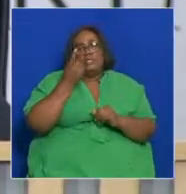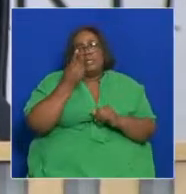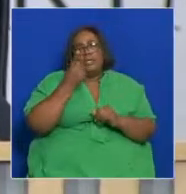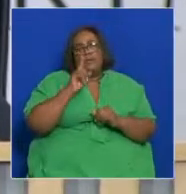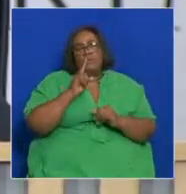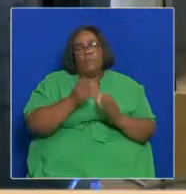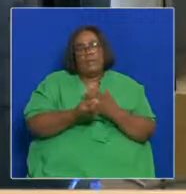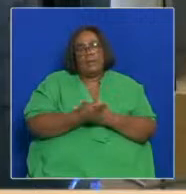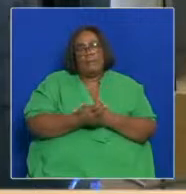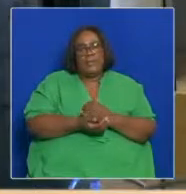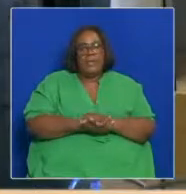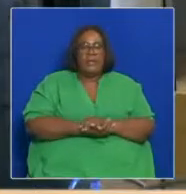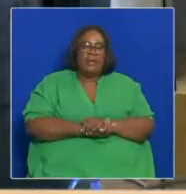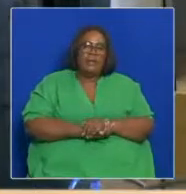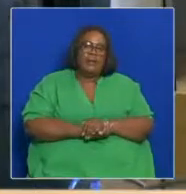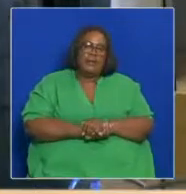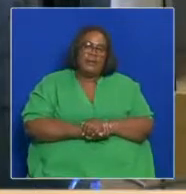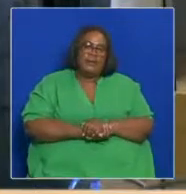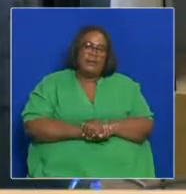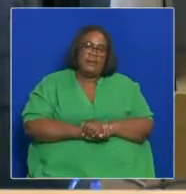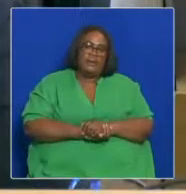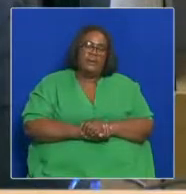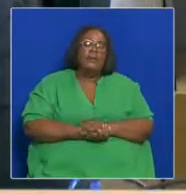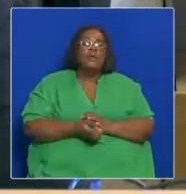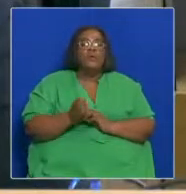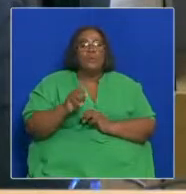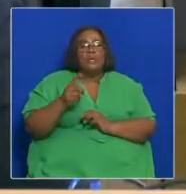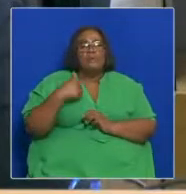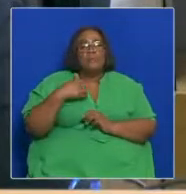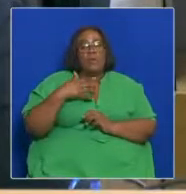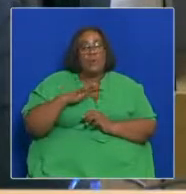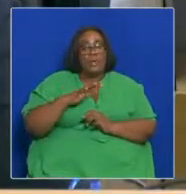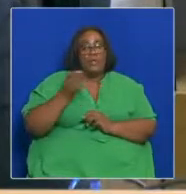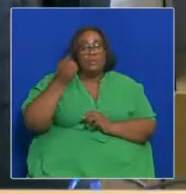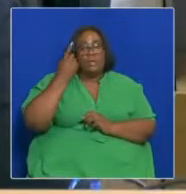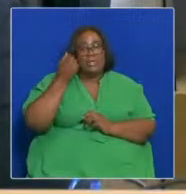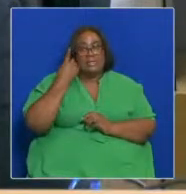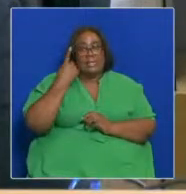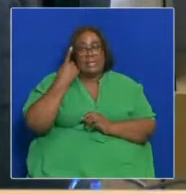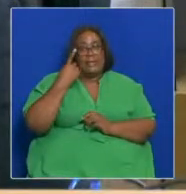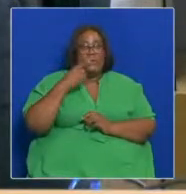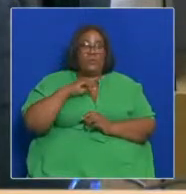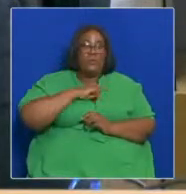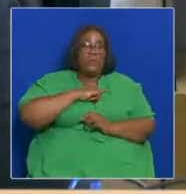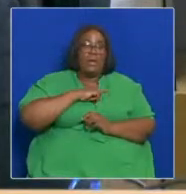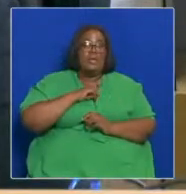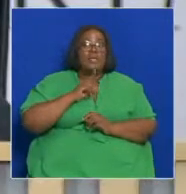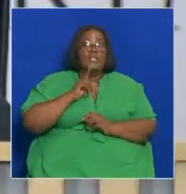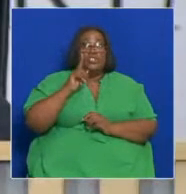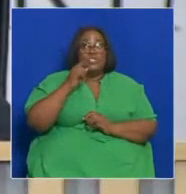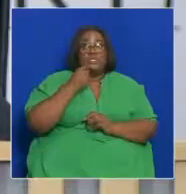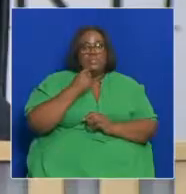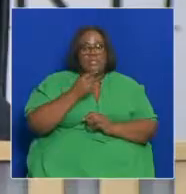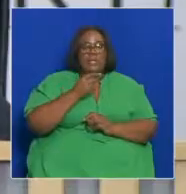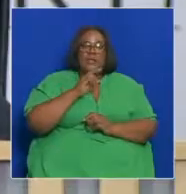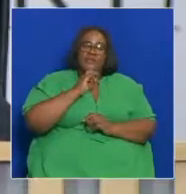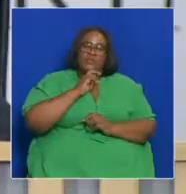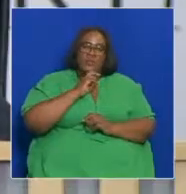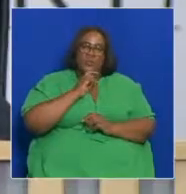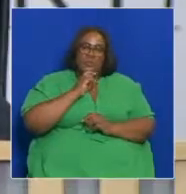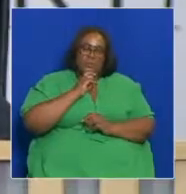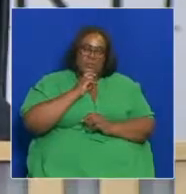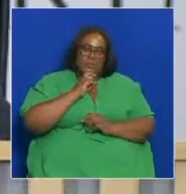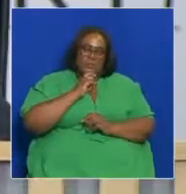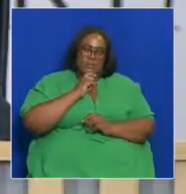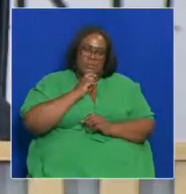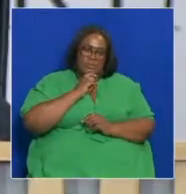to understand the criterion she said she used in respect of this crime intelligence, these crime